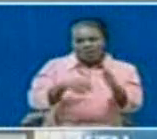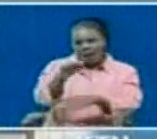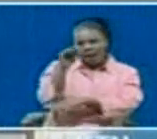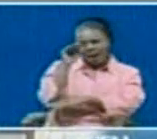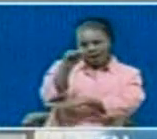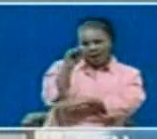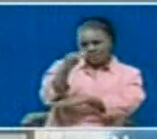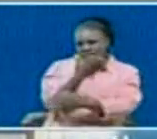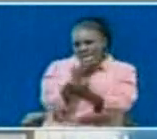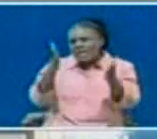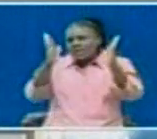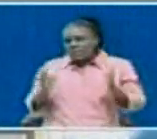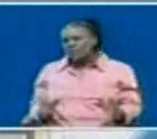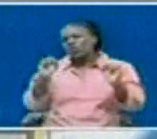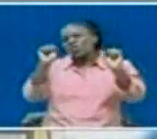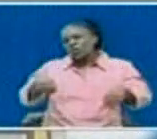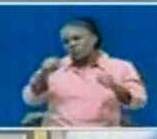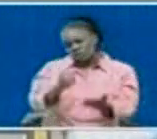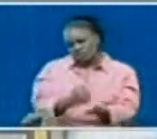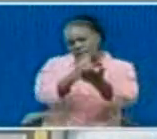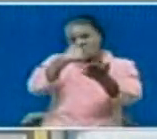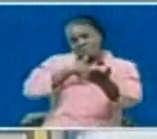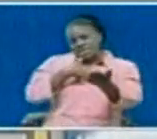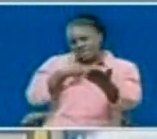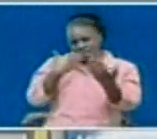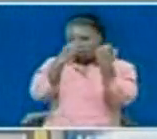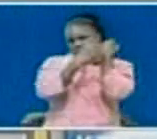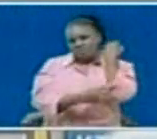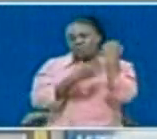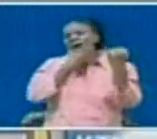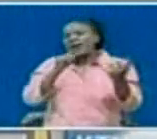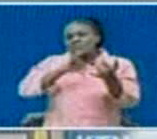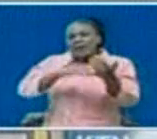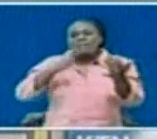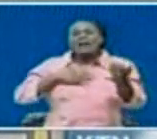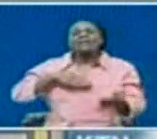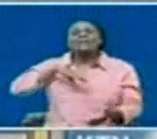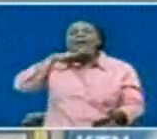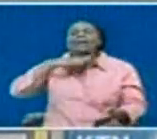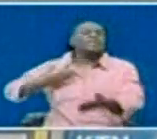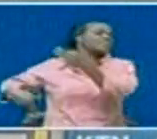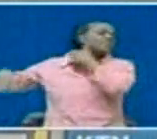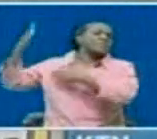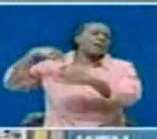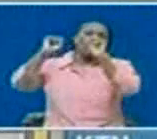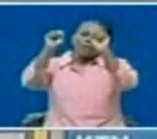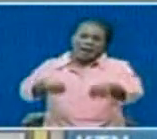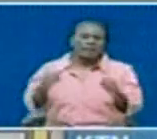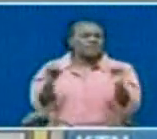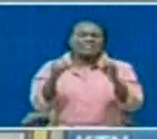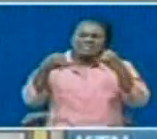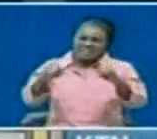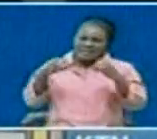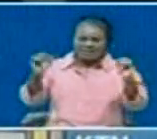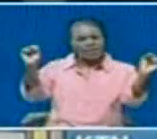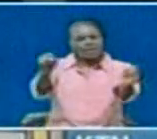tu mwenye anaweza kutusaidia, tusaidie. Kwa sababu hata mimi niko tu hivi, mzee wangu naye alikufa kitambo, sina uwezo, nimejaribu juu chini na